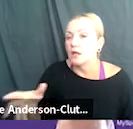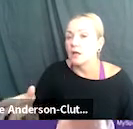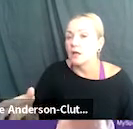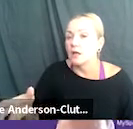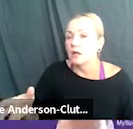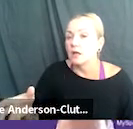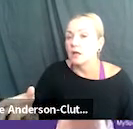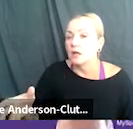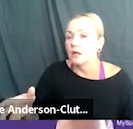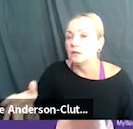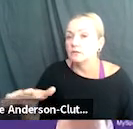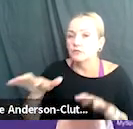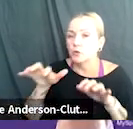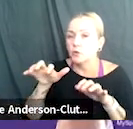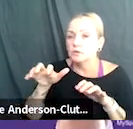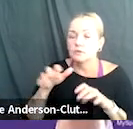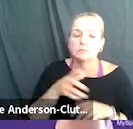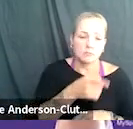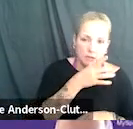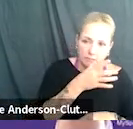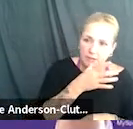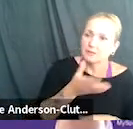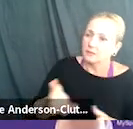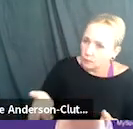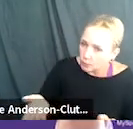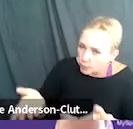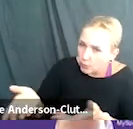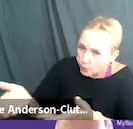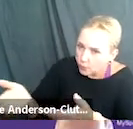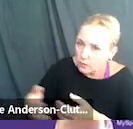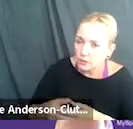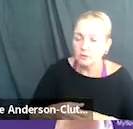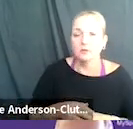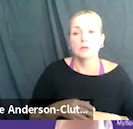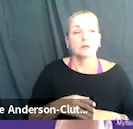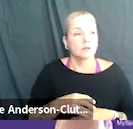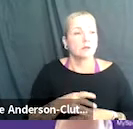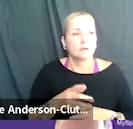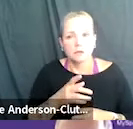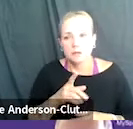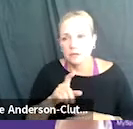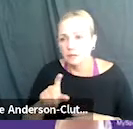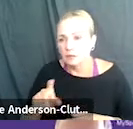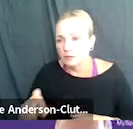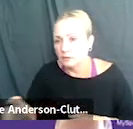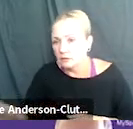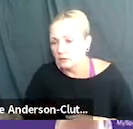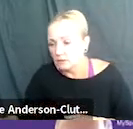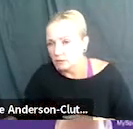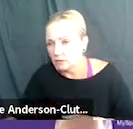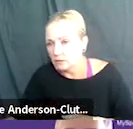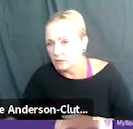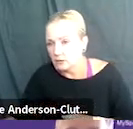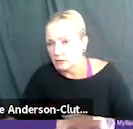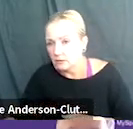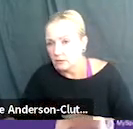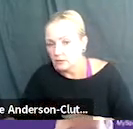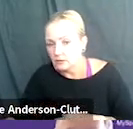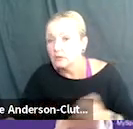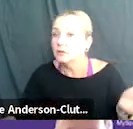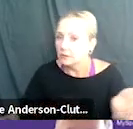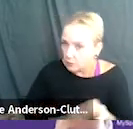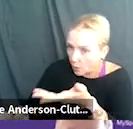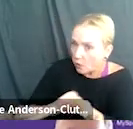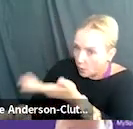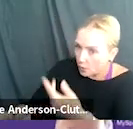bin. He then picked up a toy plate, and once he was sitting down again, he spun it on a table in the room